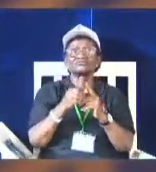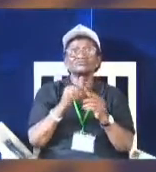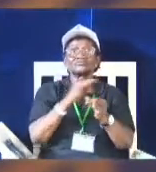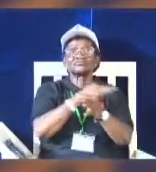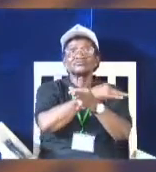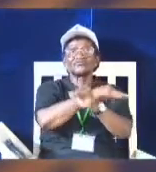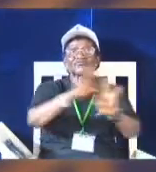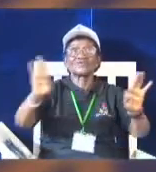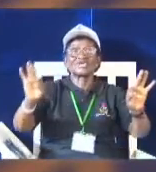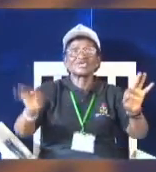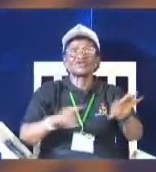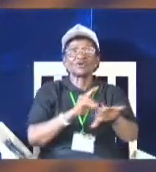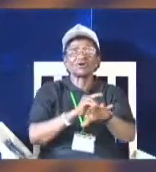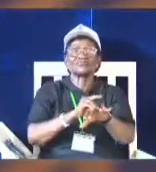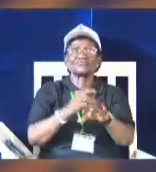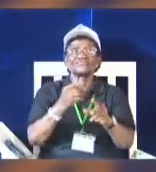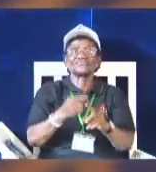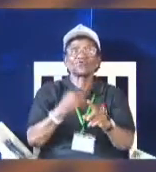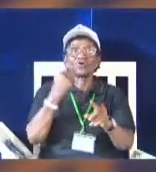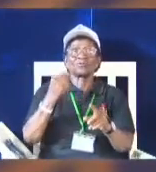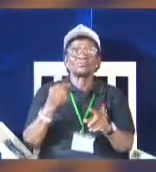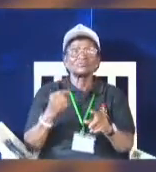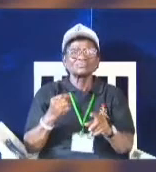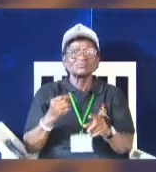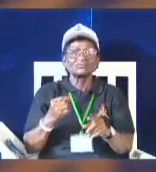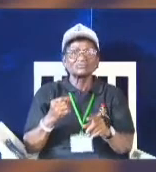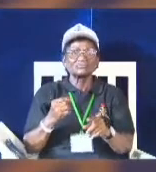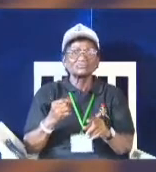freedom from demons.